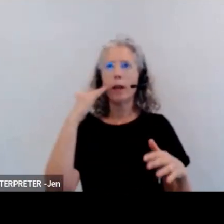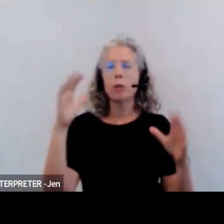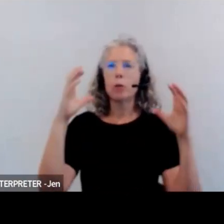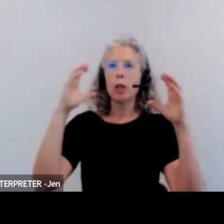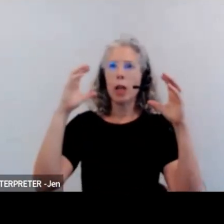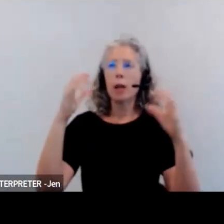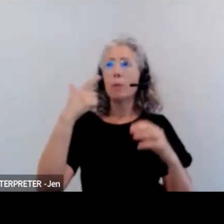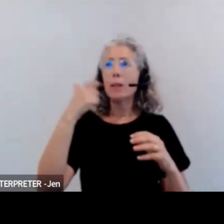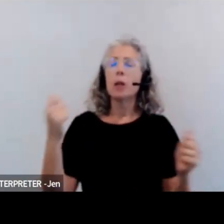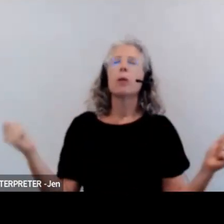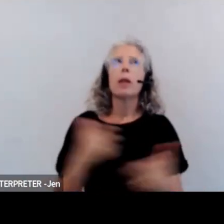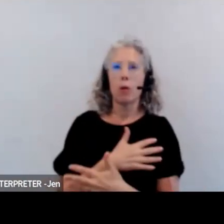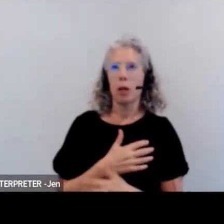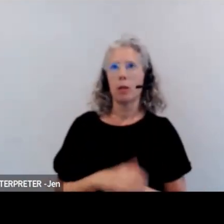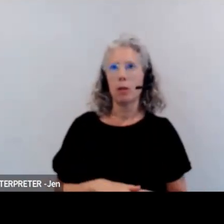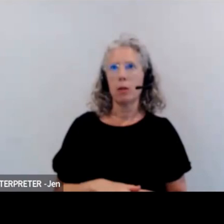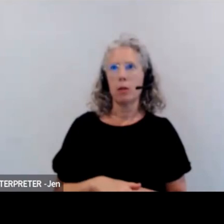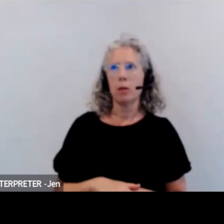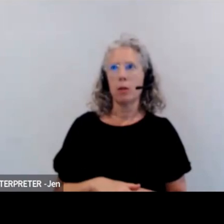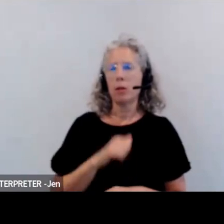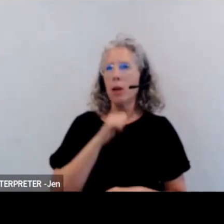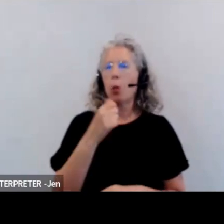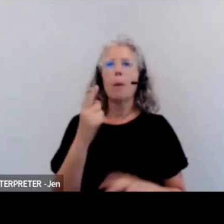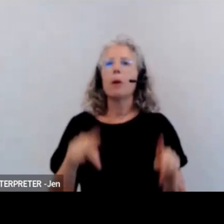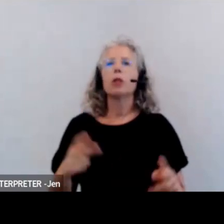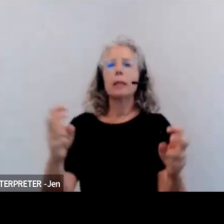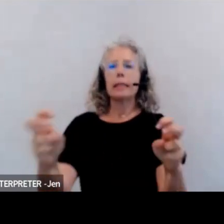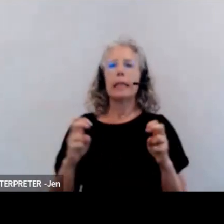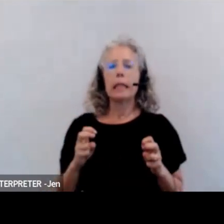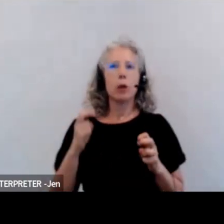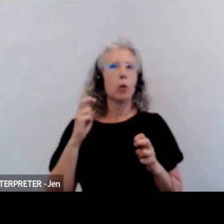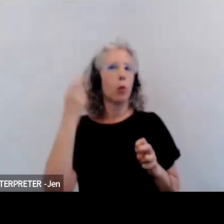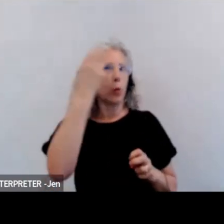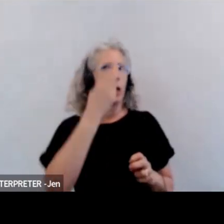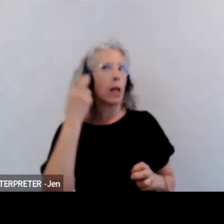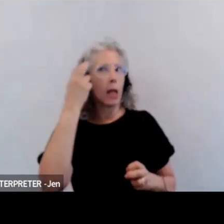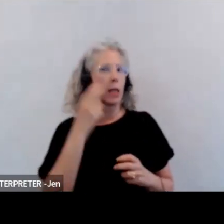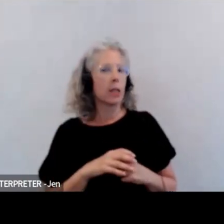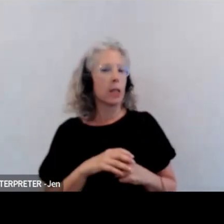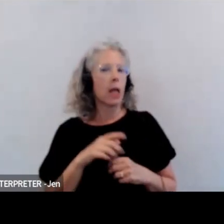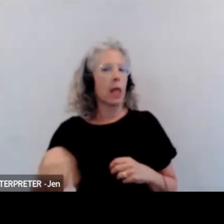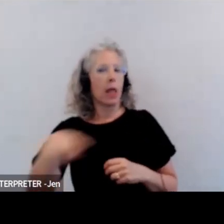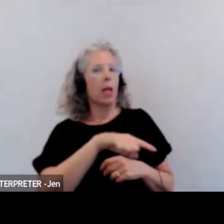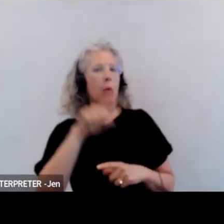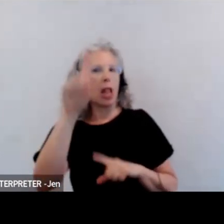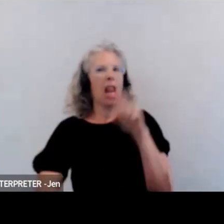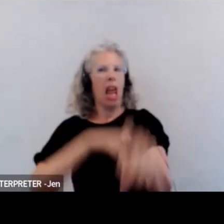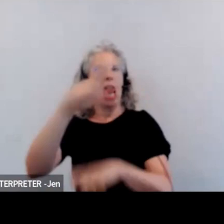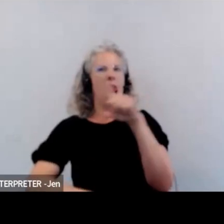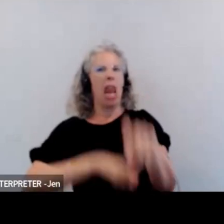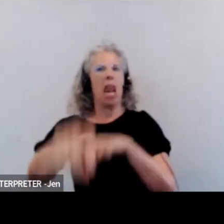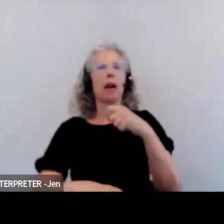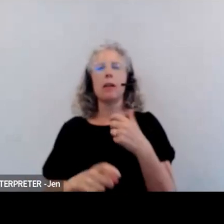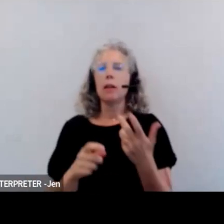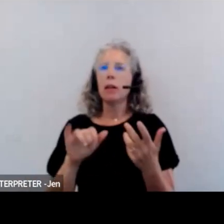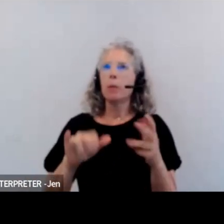shaking because they were terrorized. And not a single person sitting at that table realized that they were terrorizing this human being. And